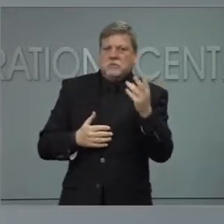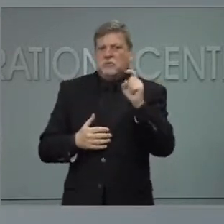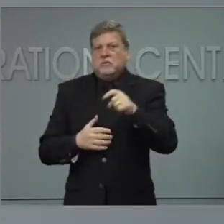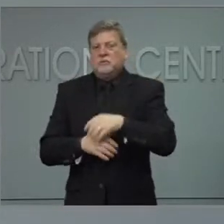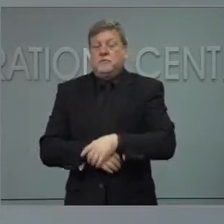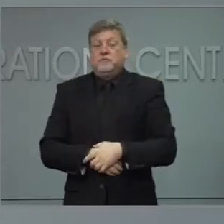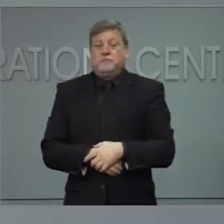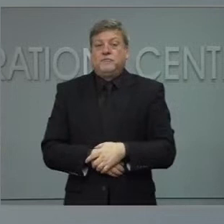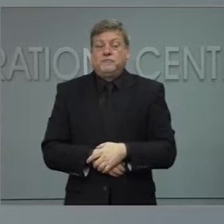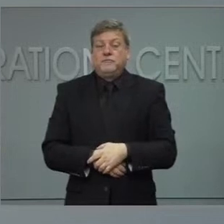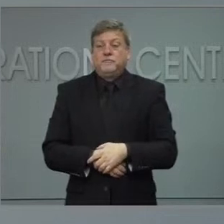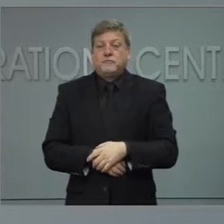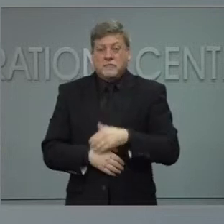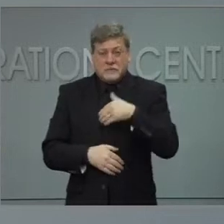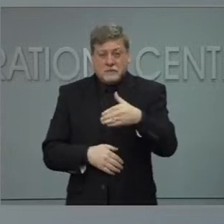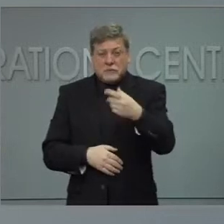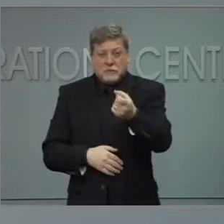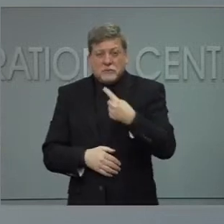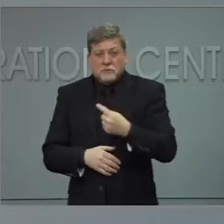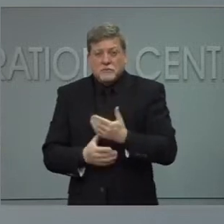Next question, please.